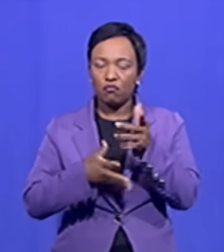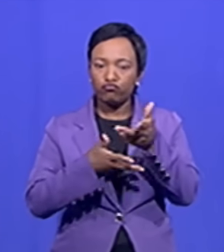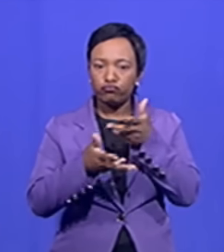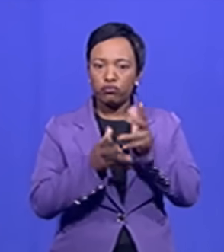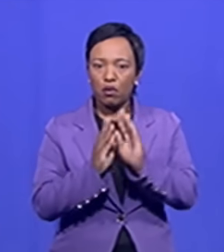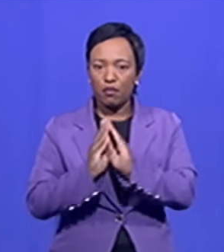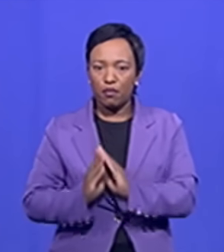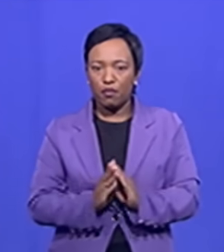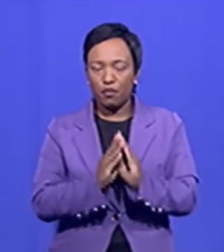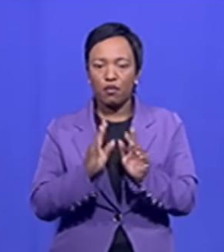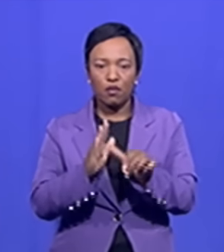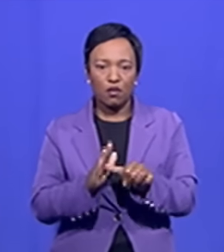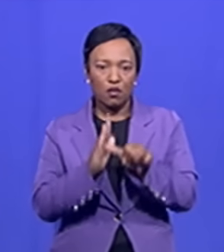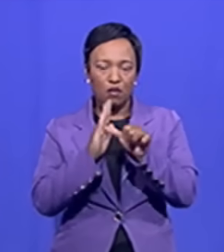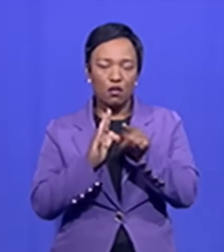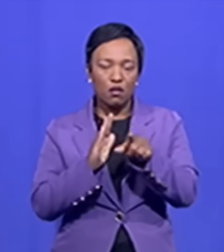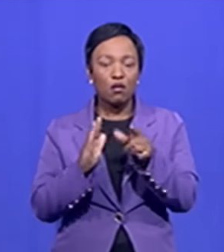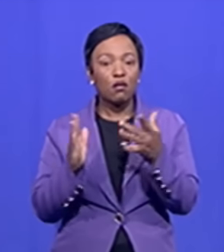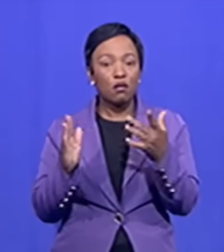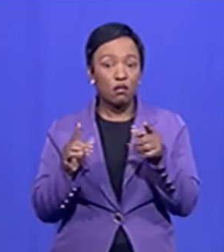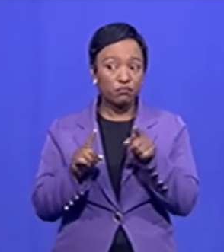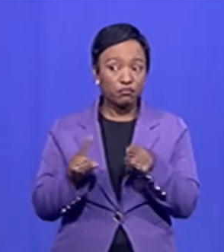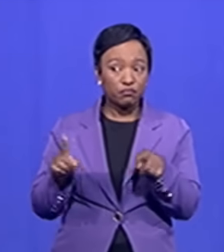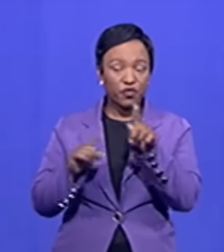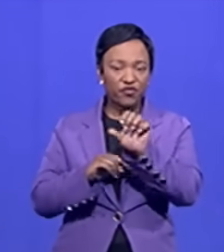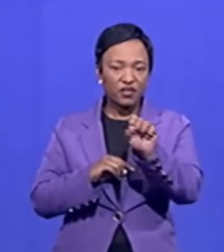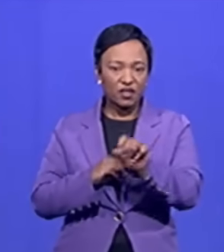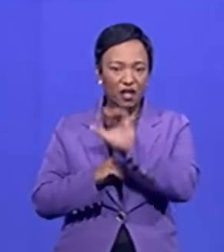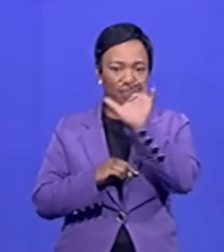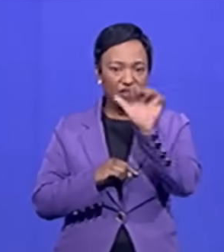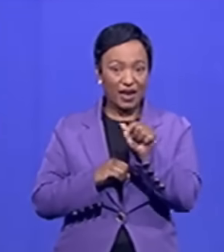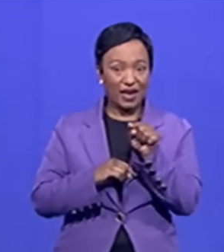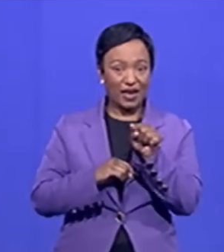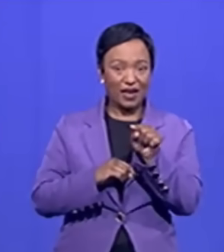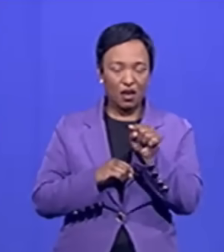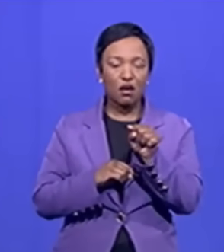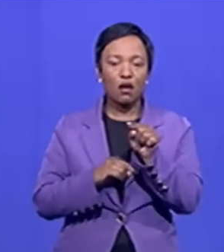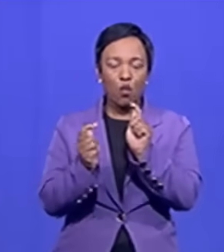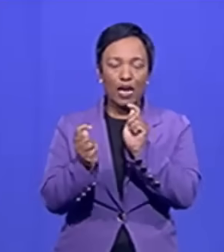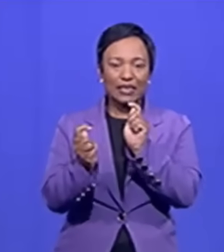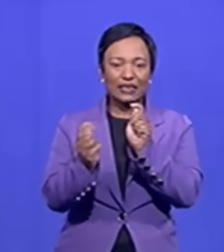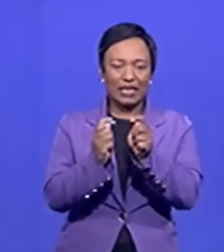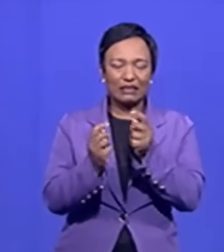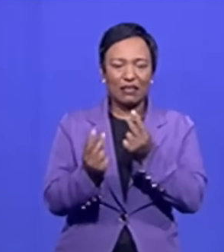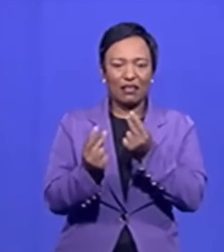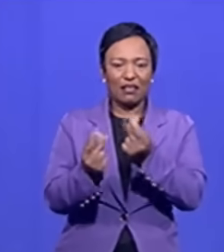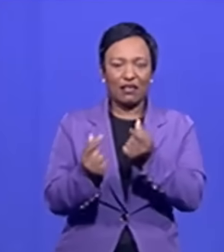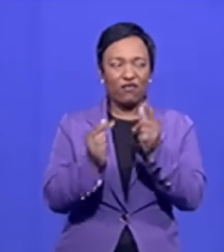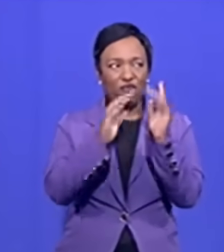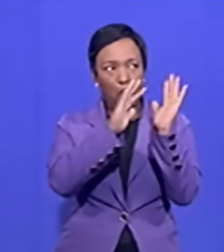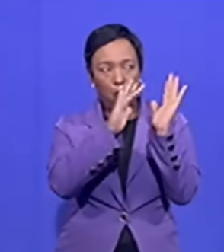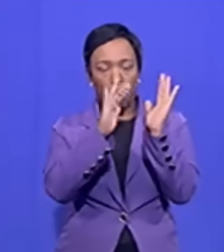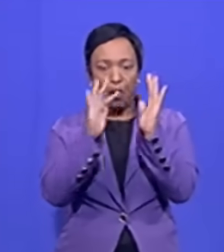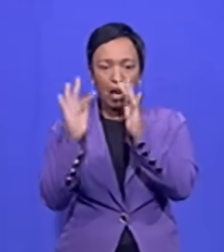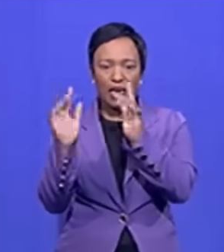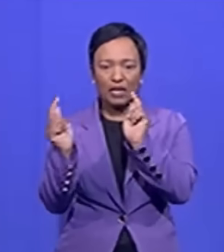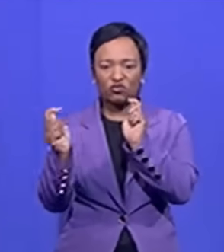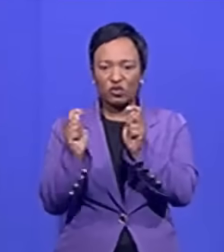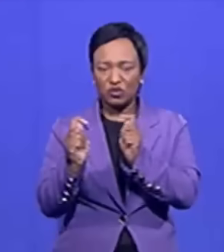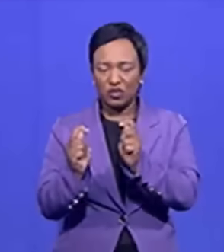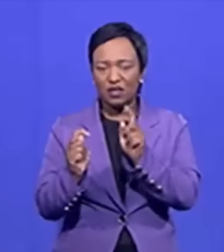di bohlokwa haholo ho baahi ba kontinente ya Afrika bao diphetoho tse potlakileng tsa maemo a lehodimo di tlang ho ba